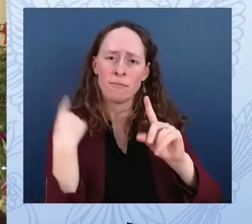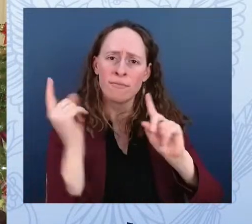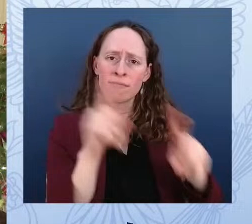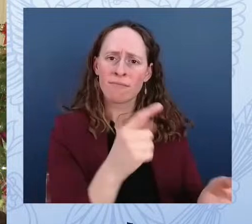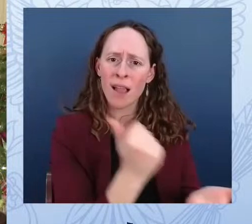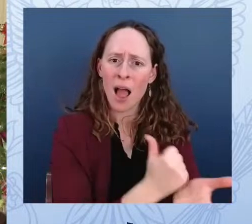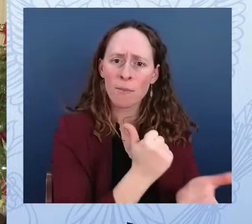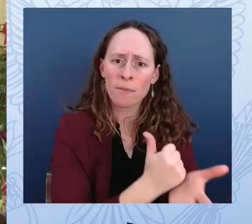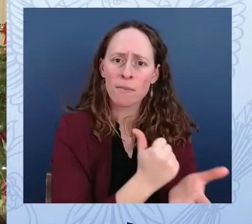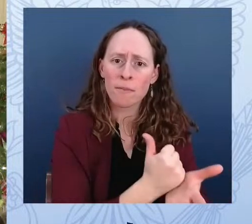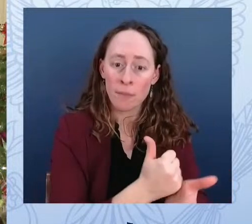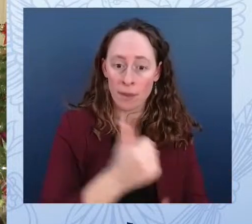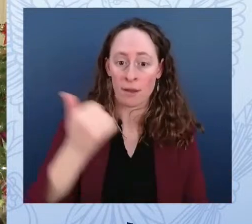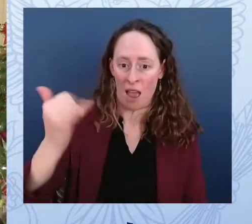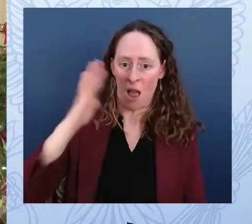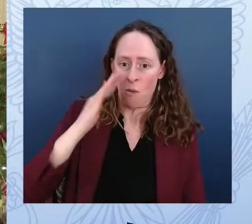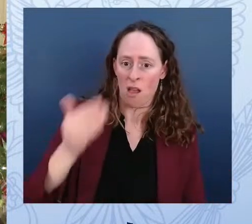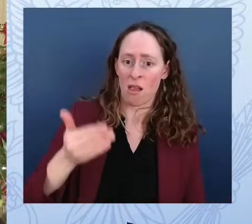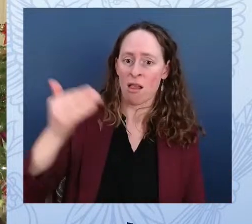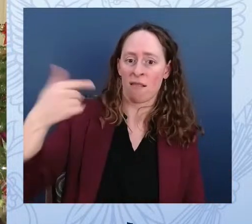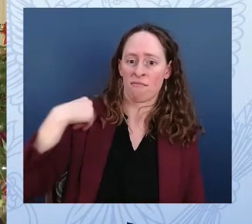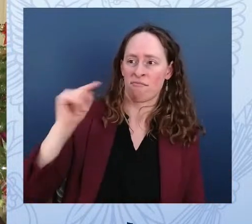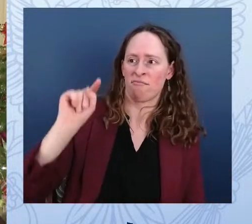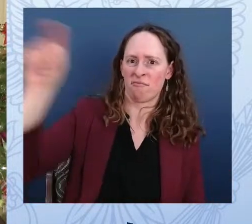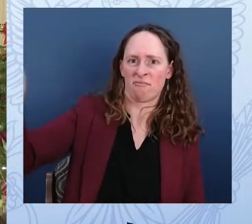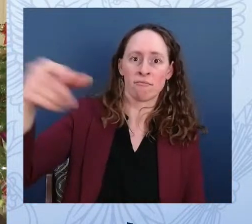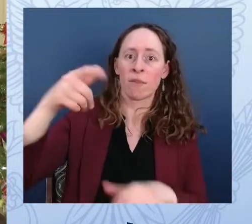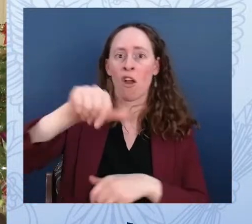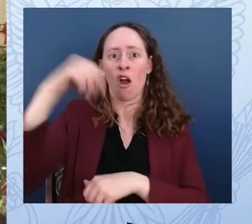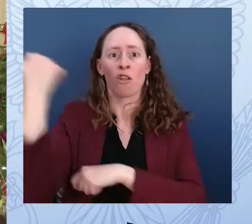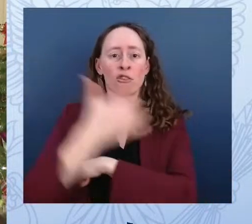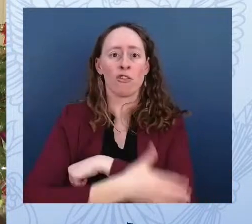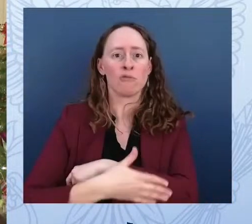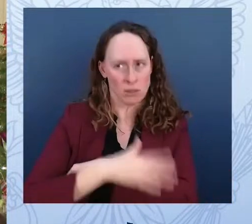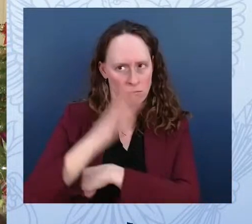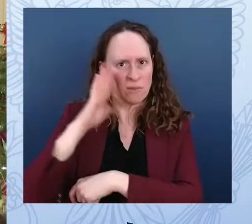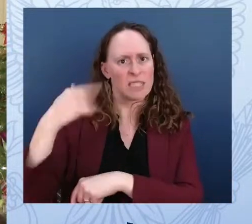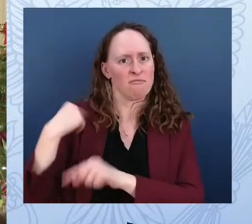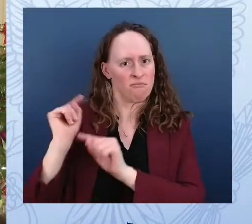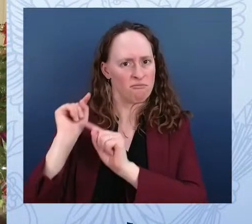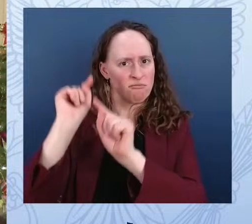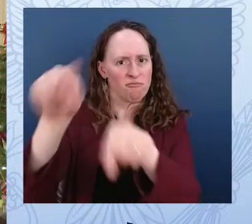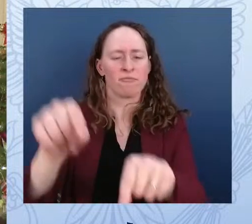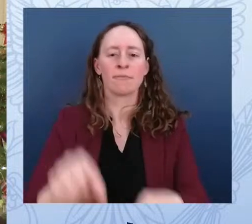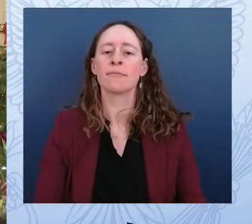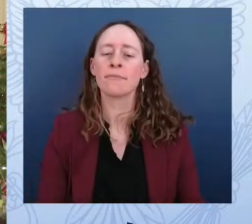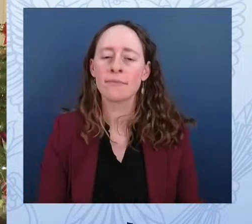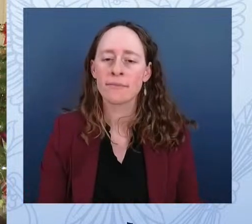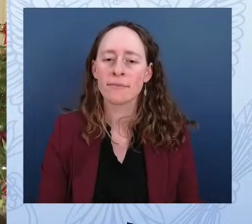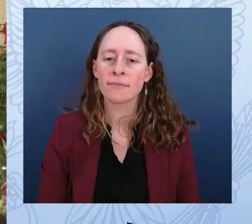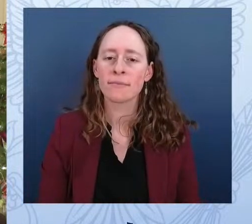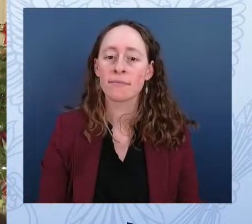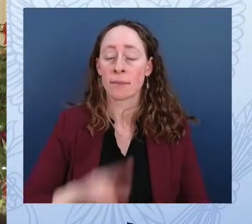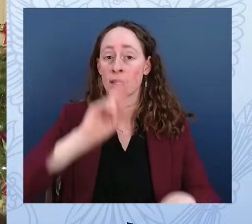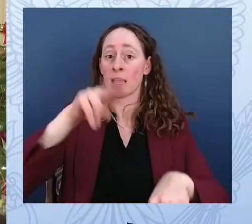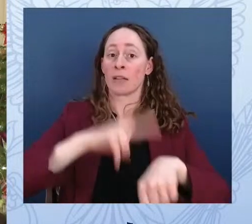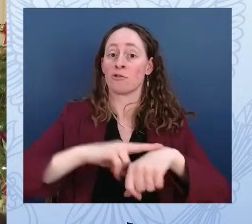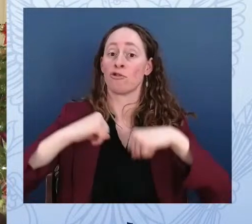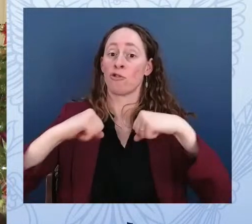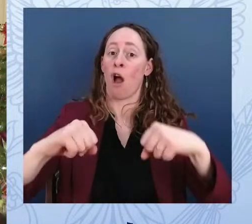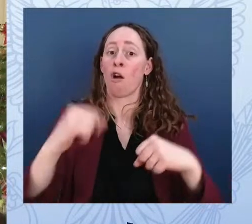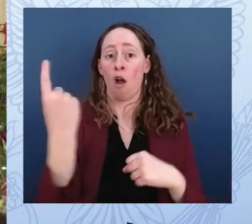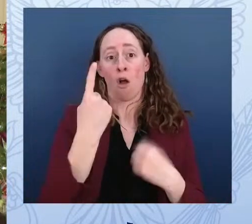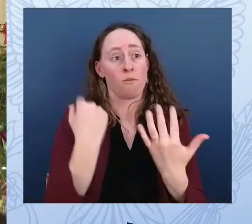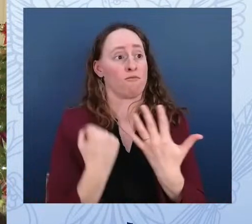for me about the National Guard is the emphasis of family. They make sure that our families are involved and